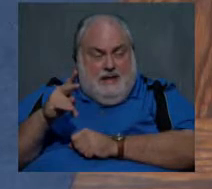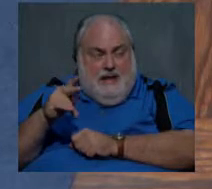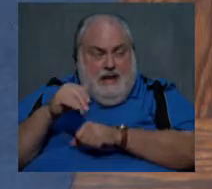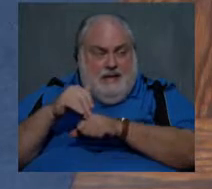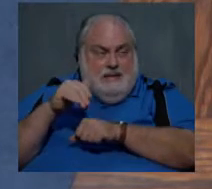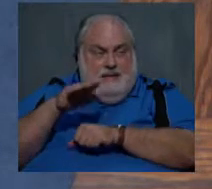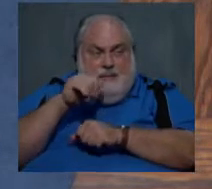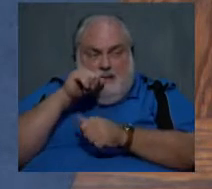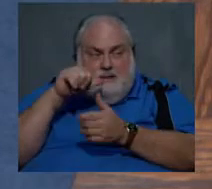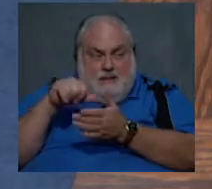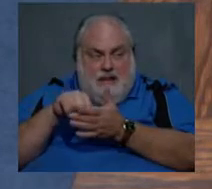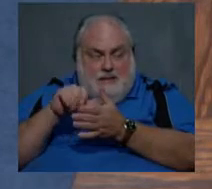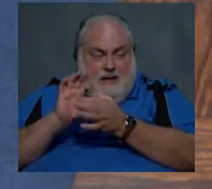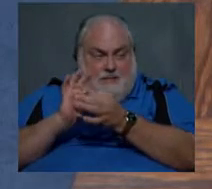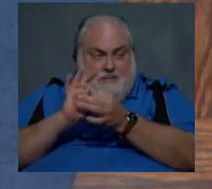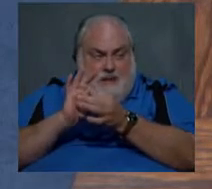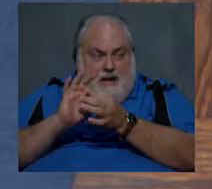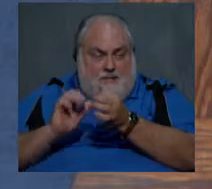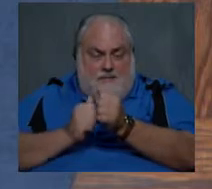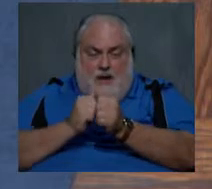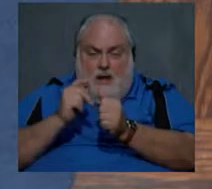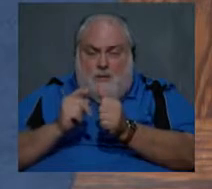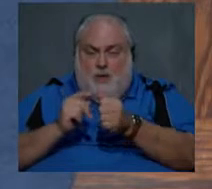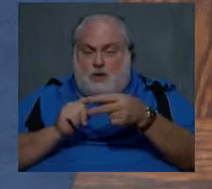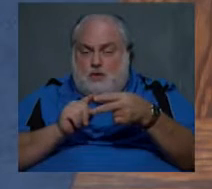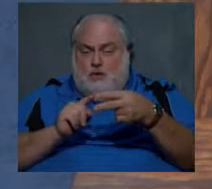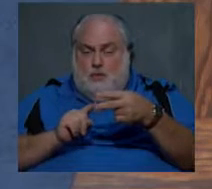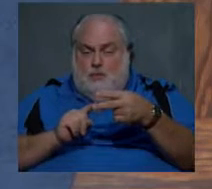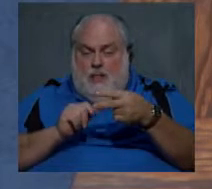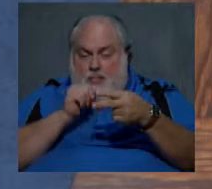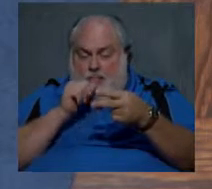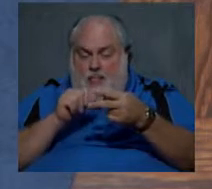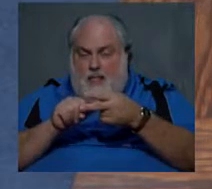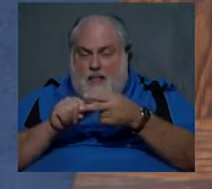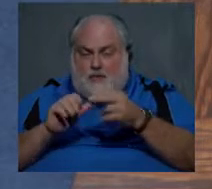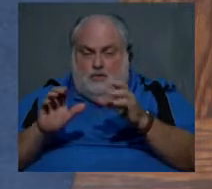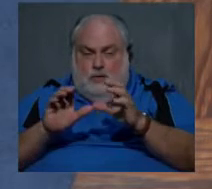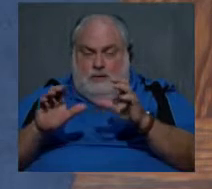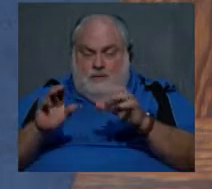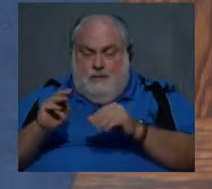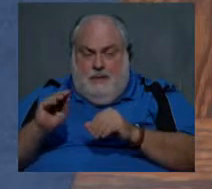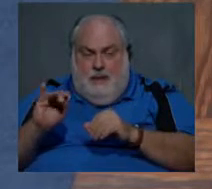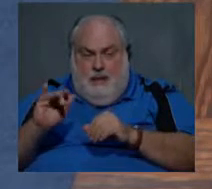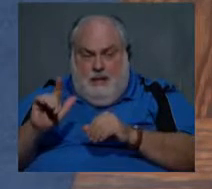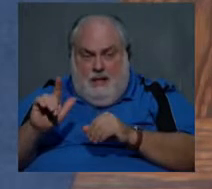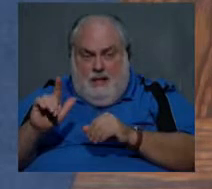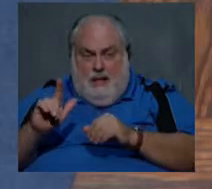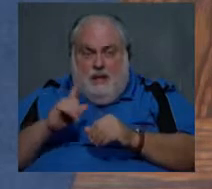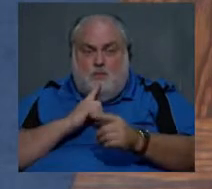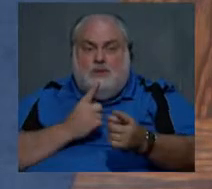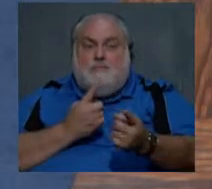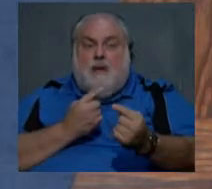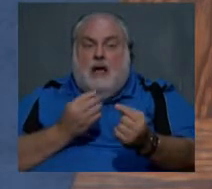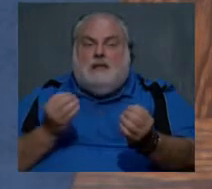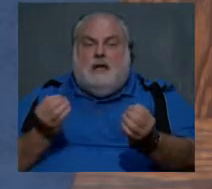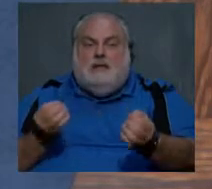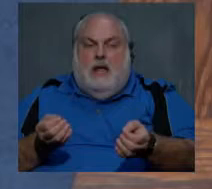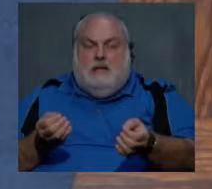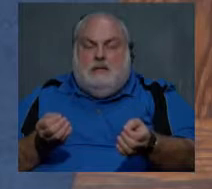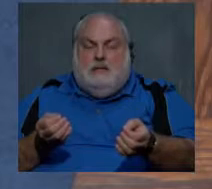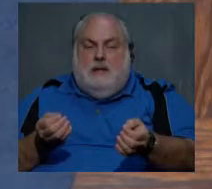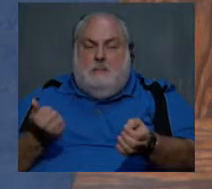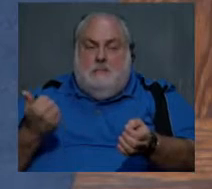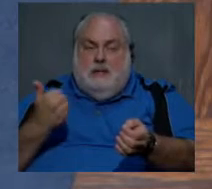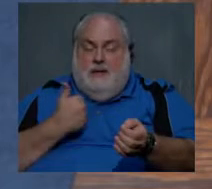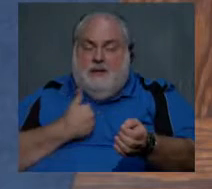letter about this. I followed up with 2 letters, including a certified mail. Received no response. I have